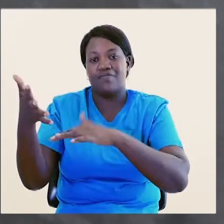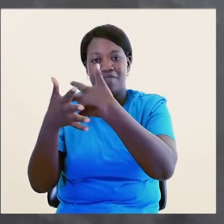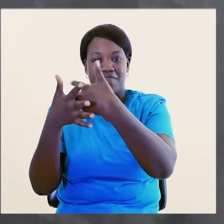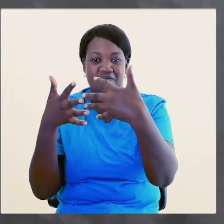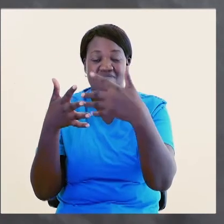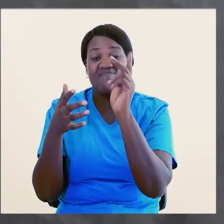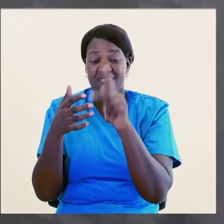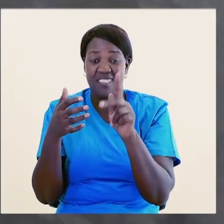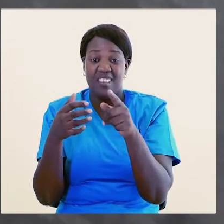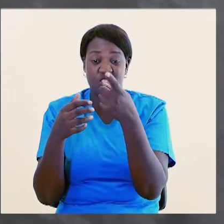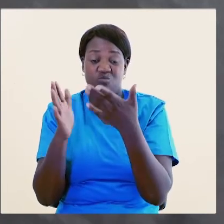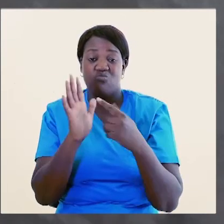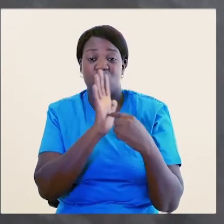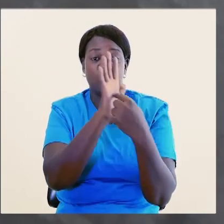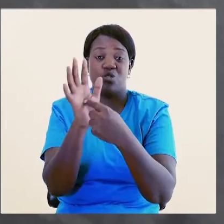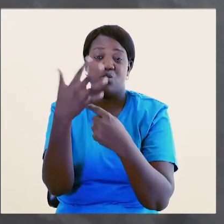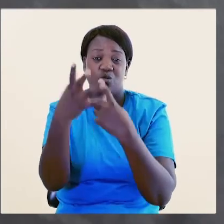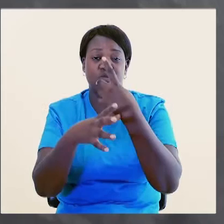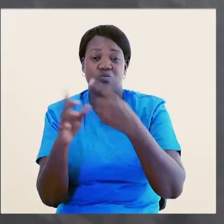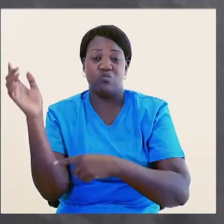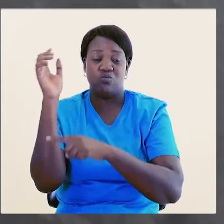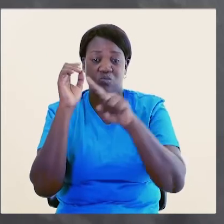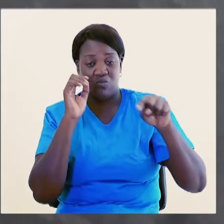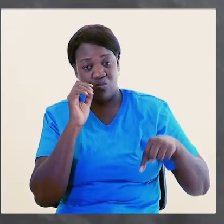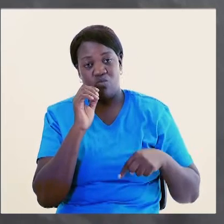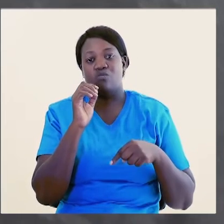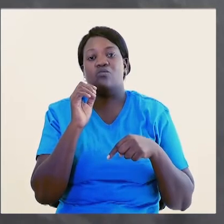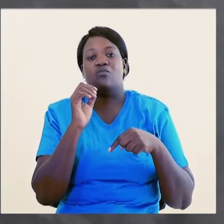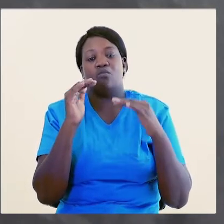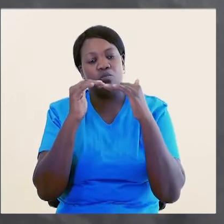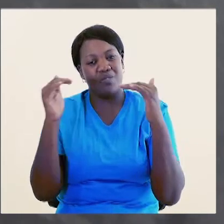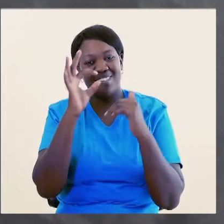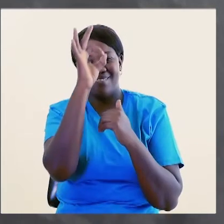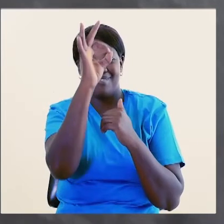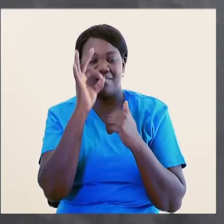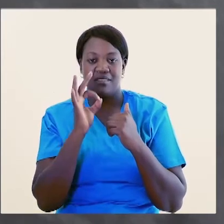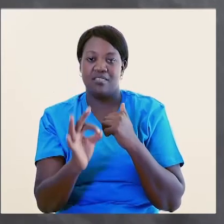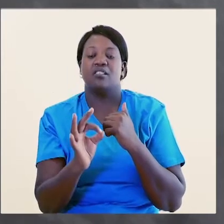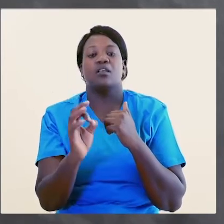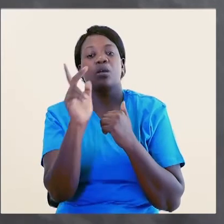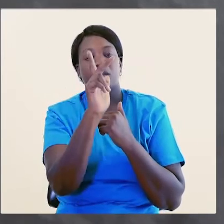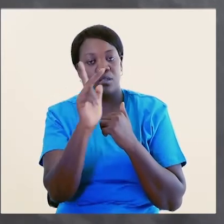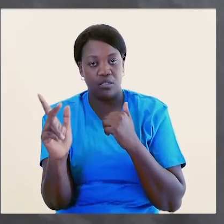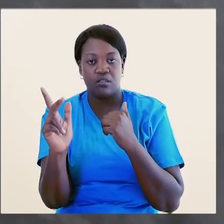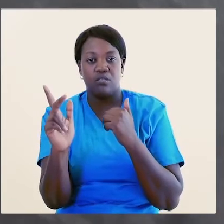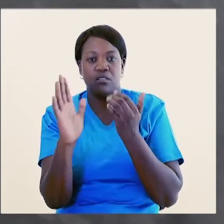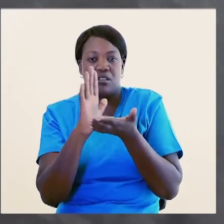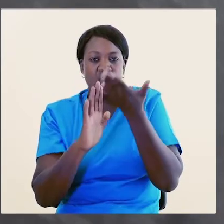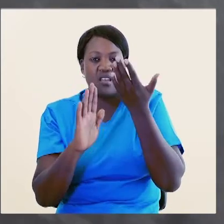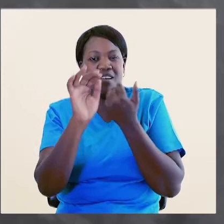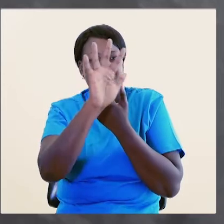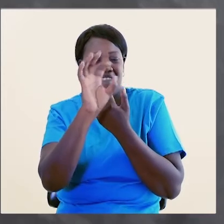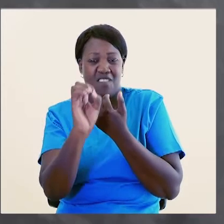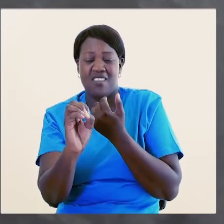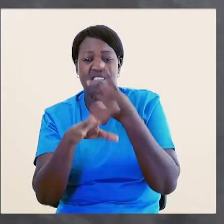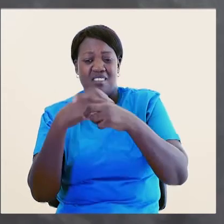of illiteracy in 5 countries. It shows the proportion or percentage of people older than 15